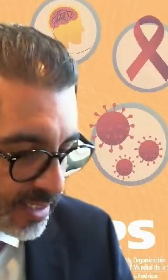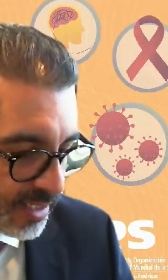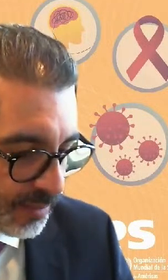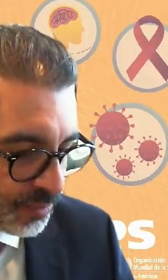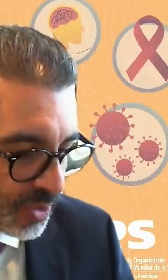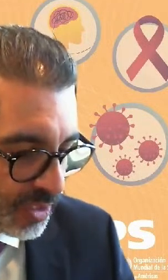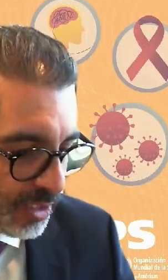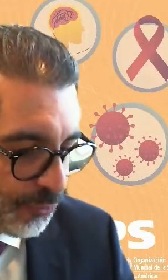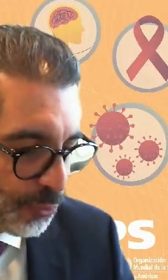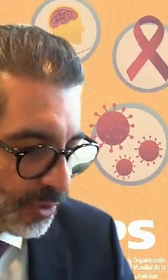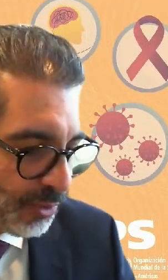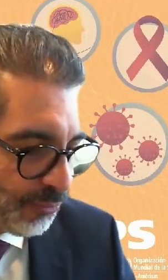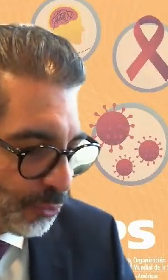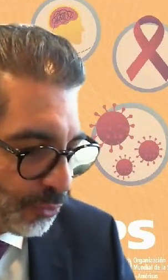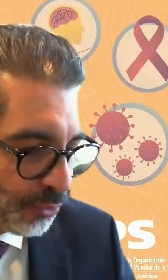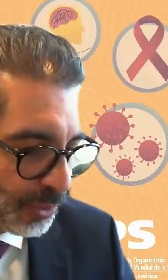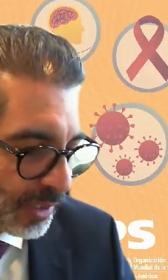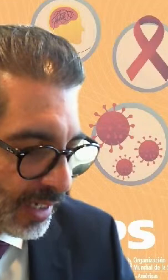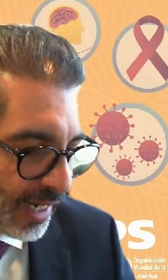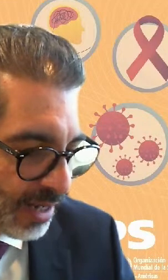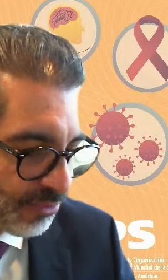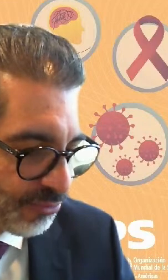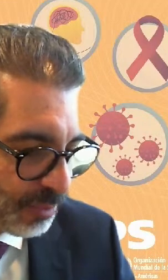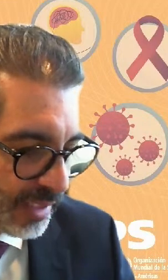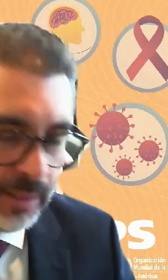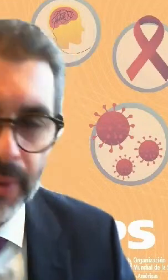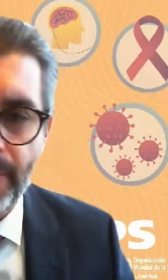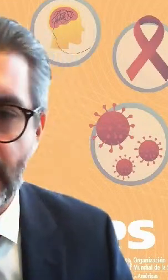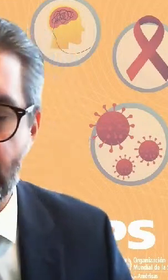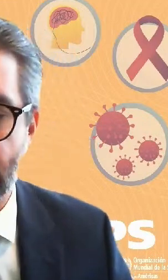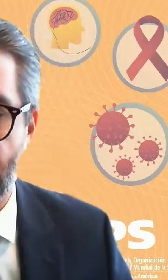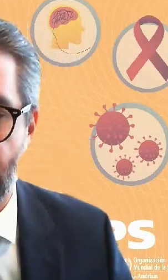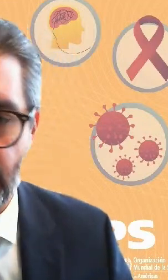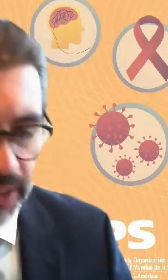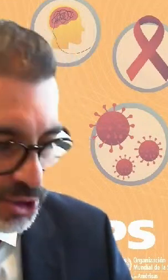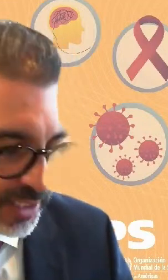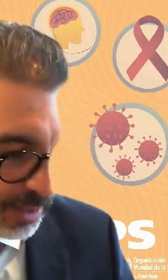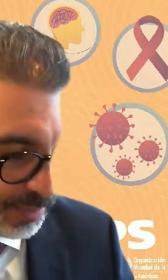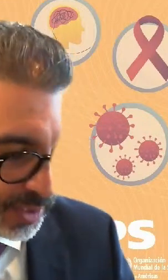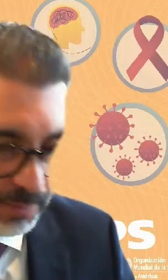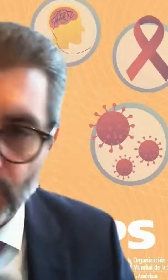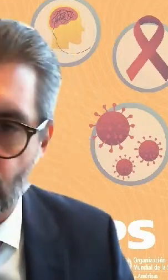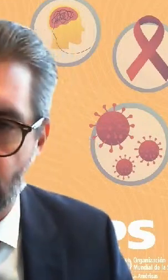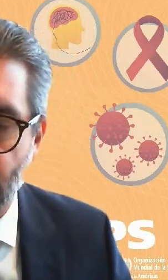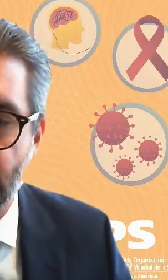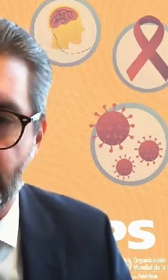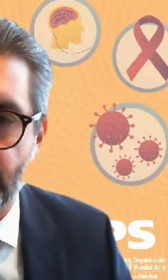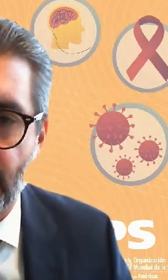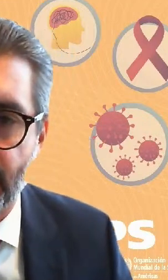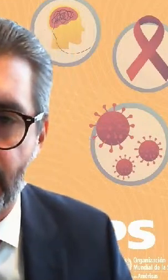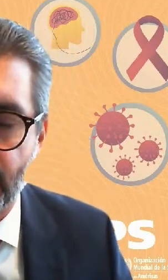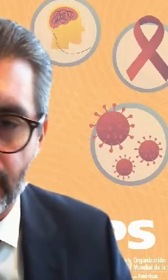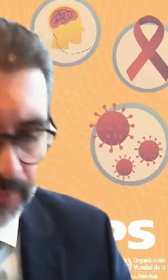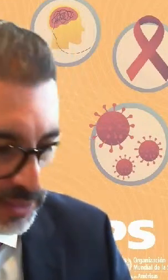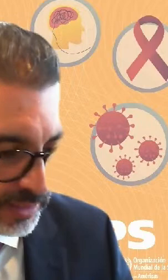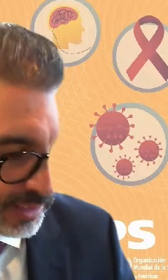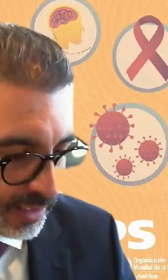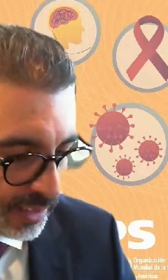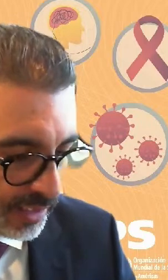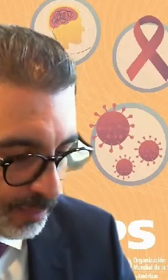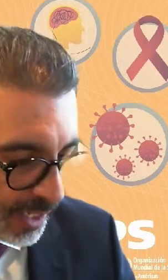is asking if you have been implementing the MHGAP program in